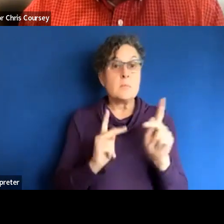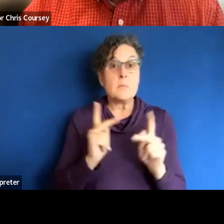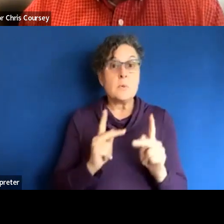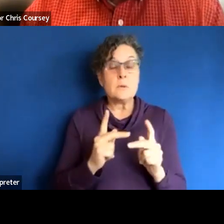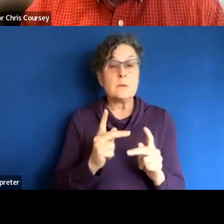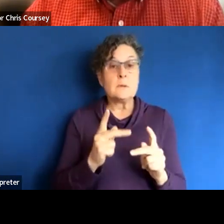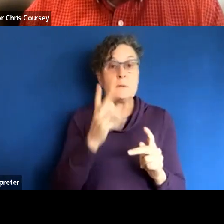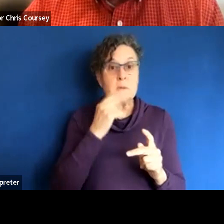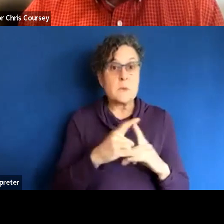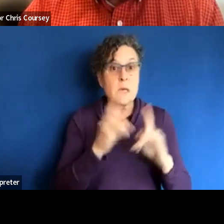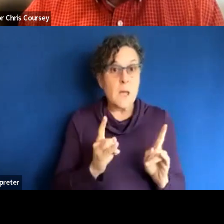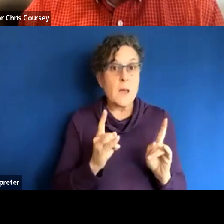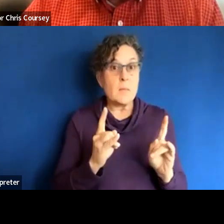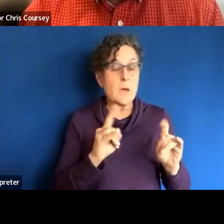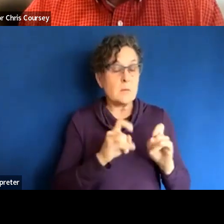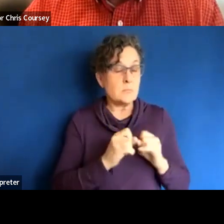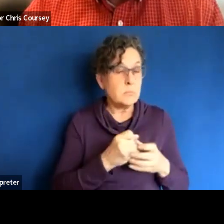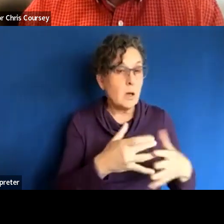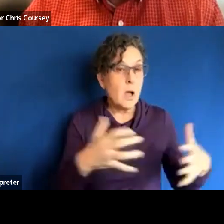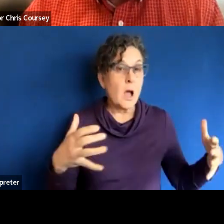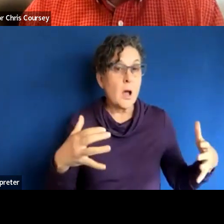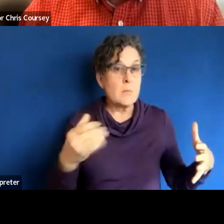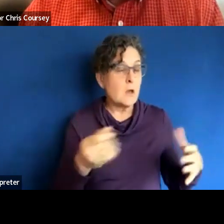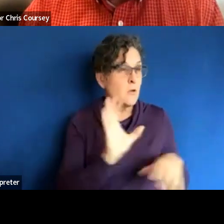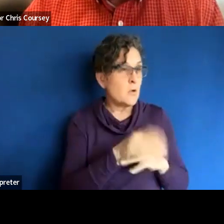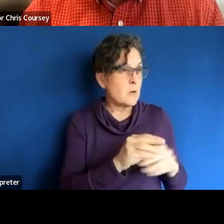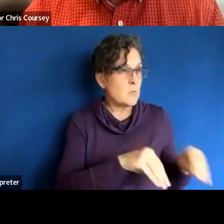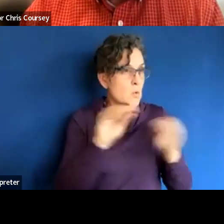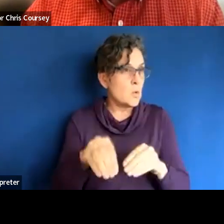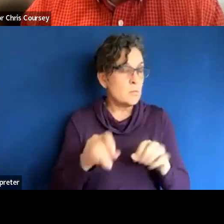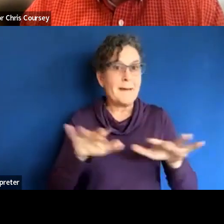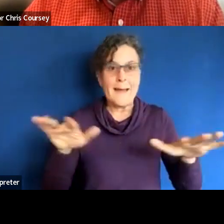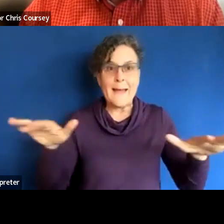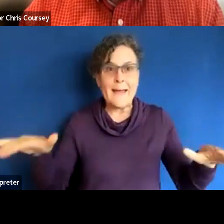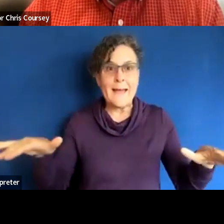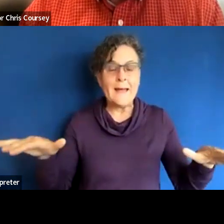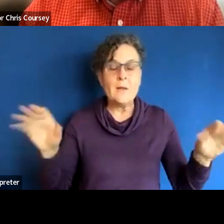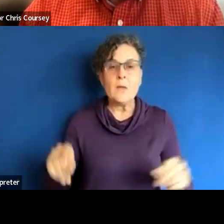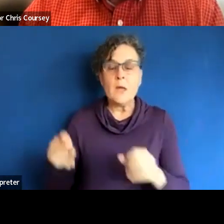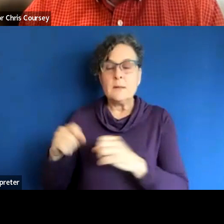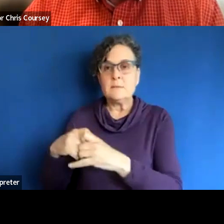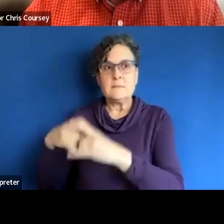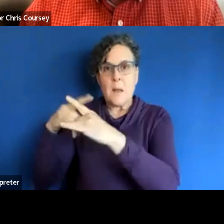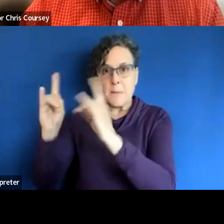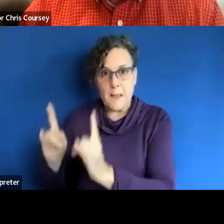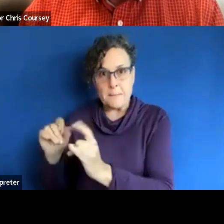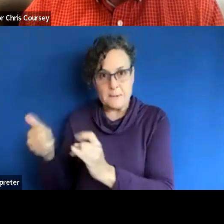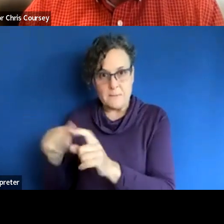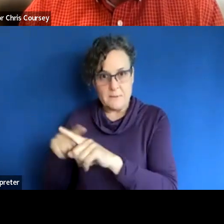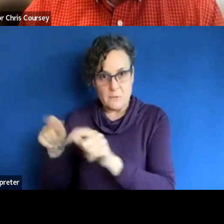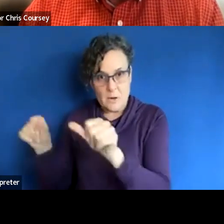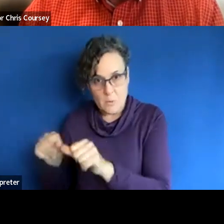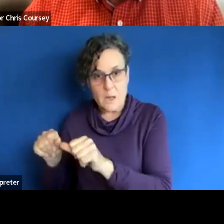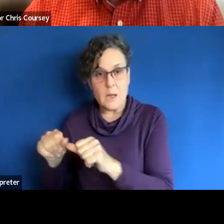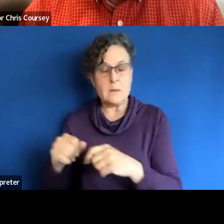area, you just went in and enforced it. It scattered. You offered some services, moved into a different area, grew in another area, and onward and onward